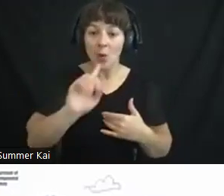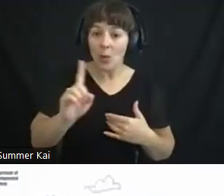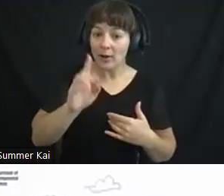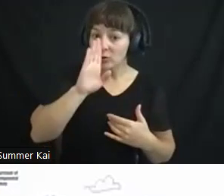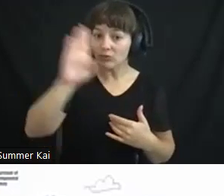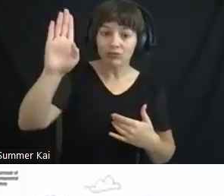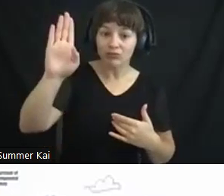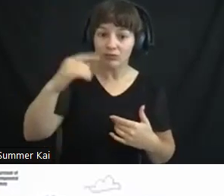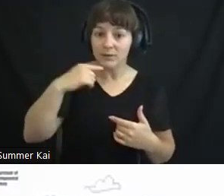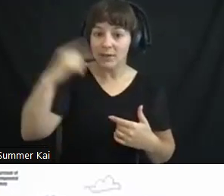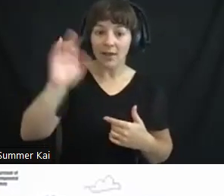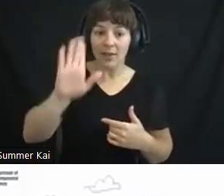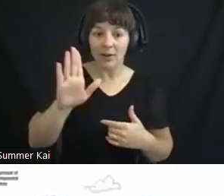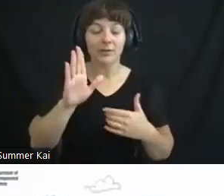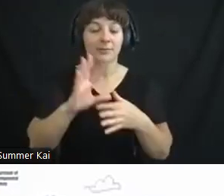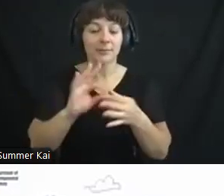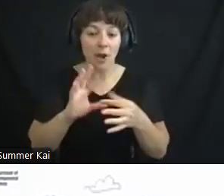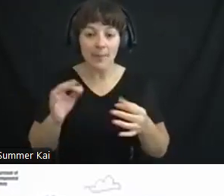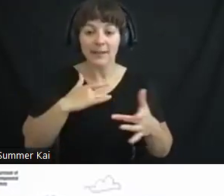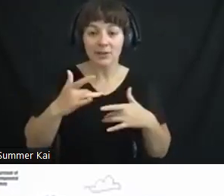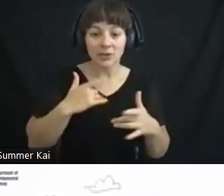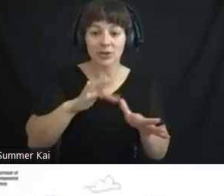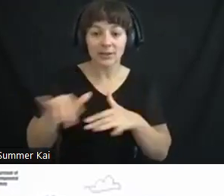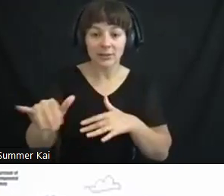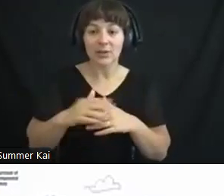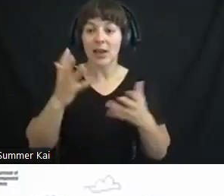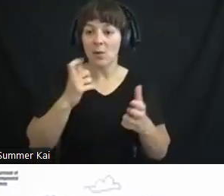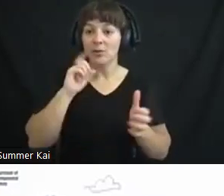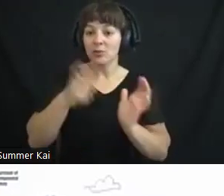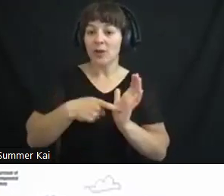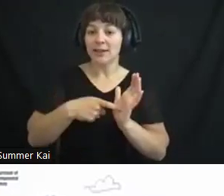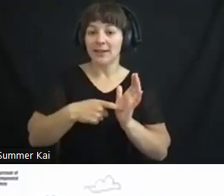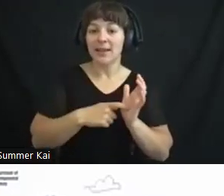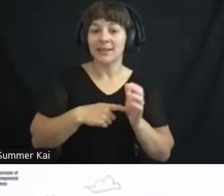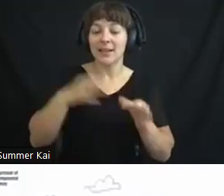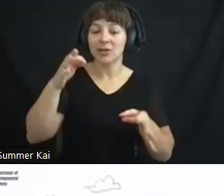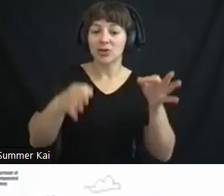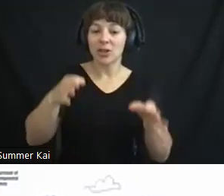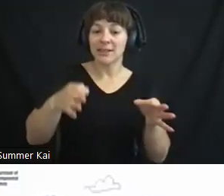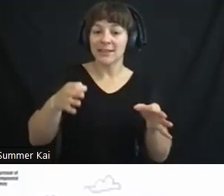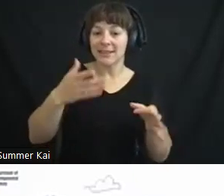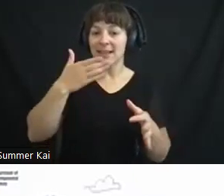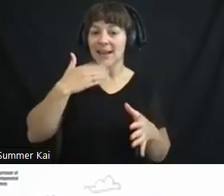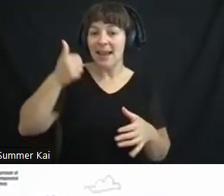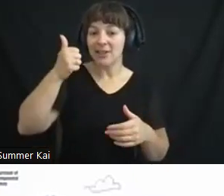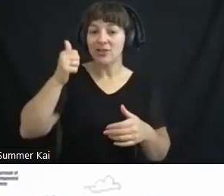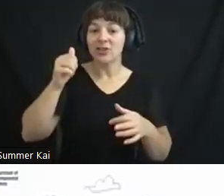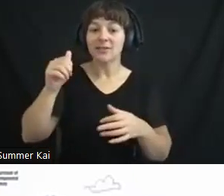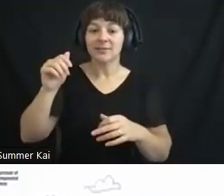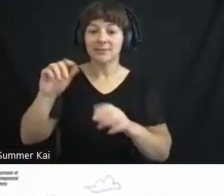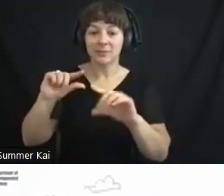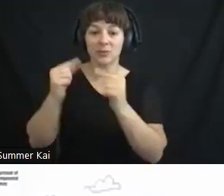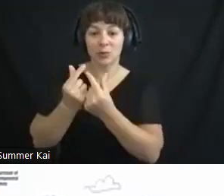just want to do a shout out to to the Justice and Aging folks. You guys have been complete